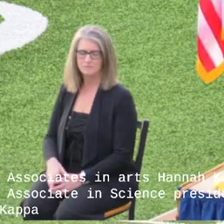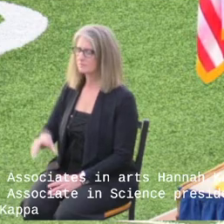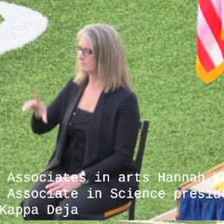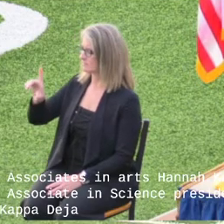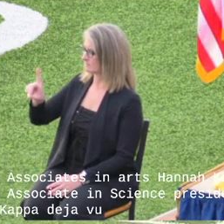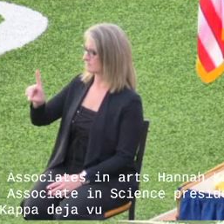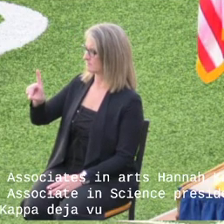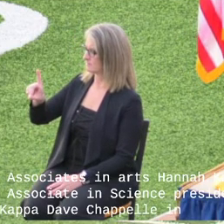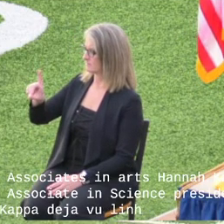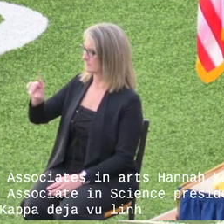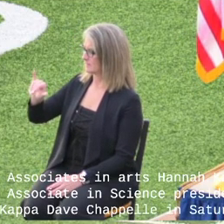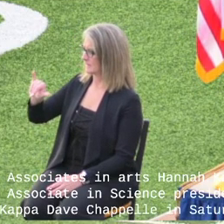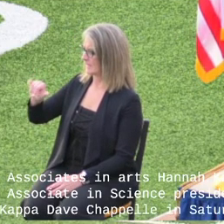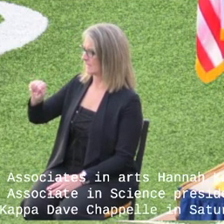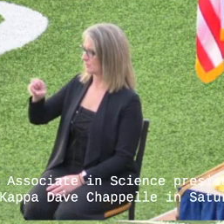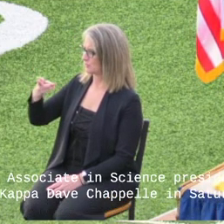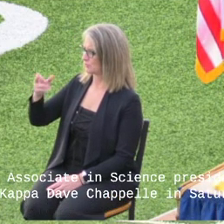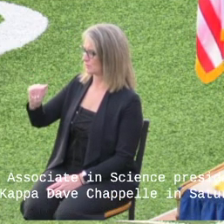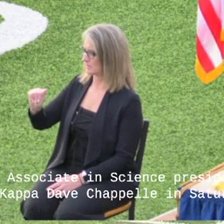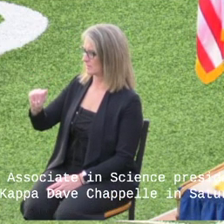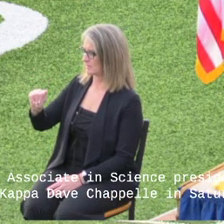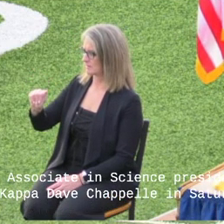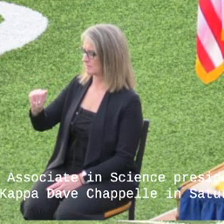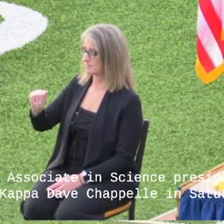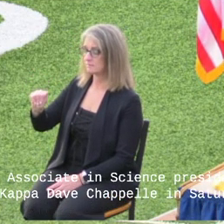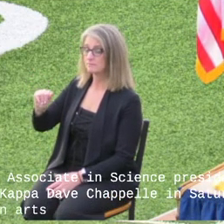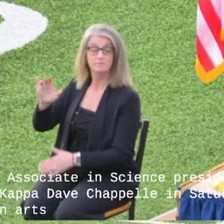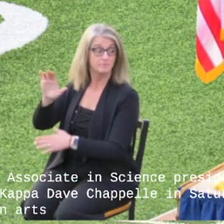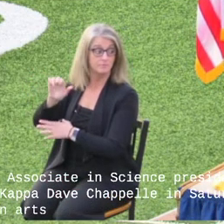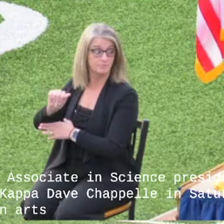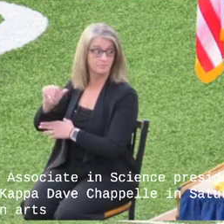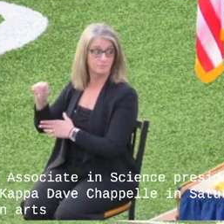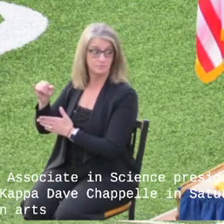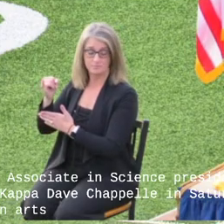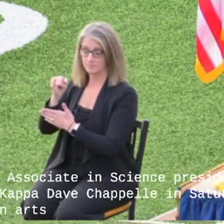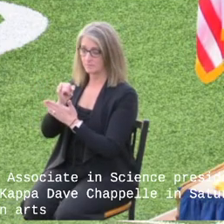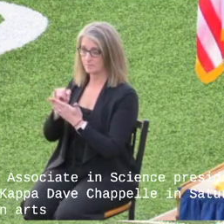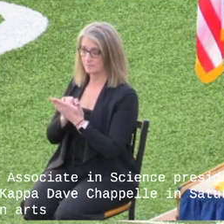Deja Lynn Saili, Associate in Arts.